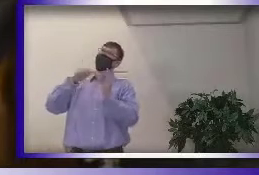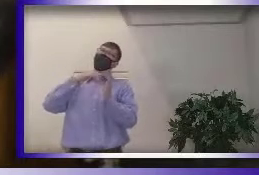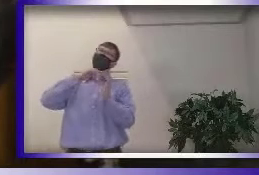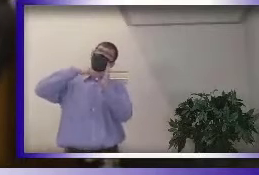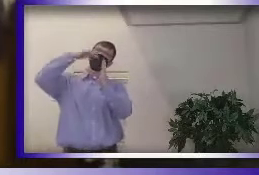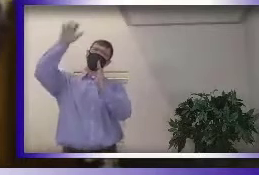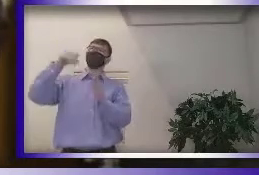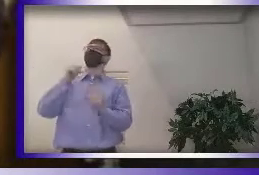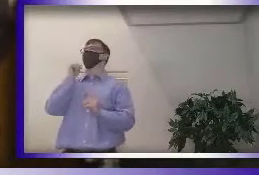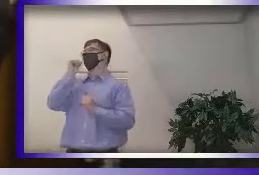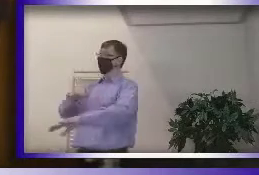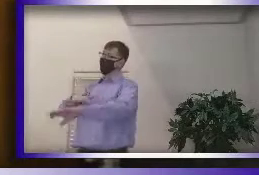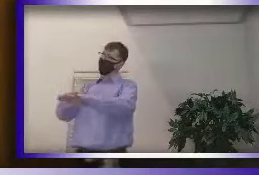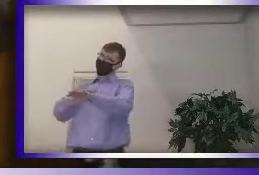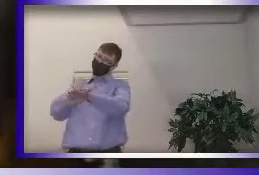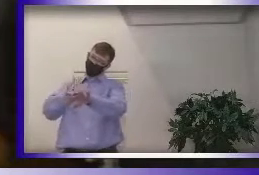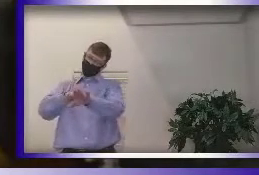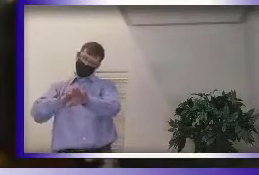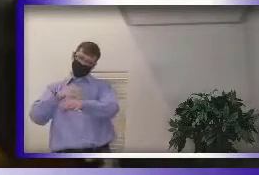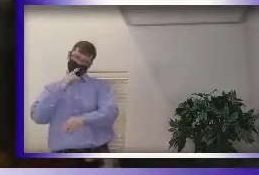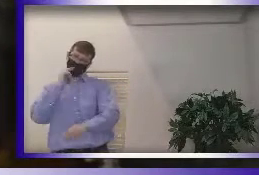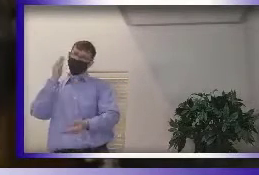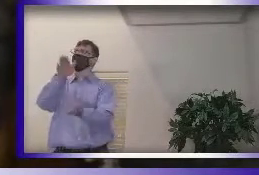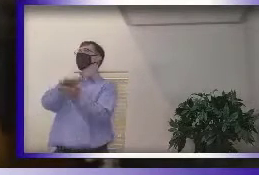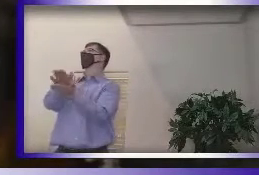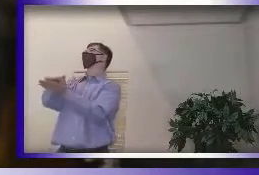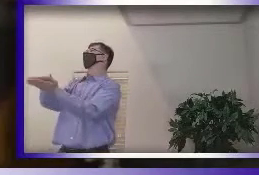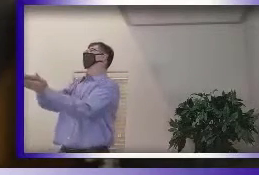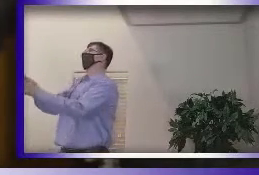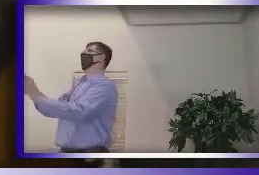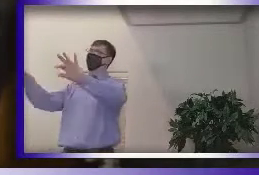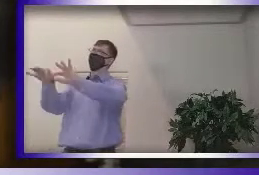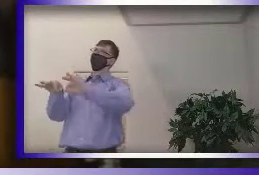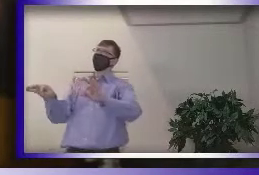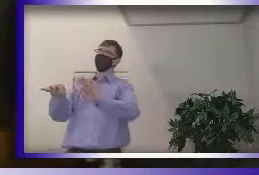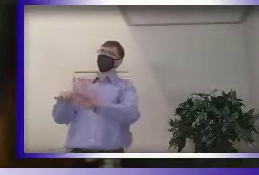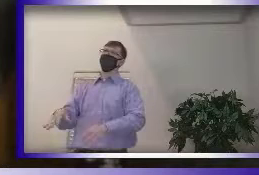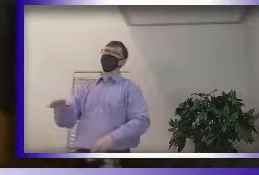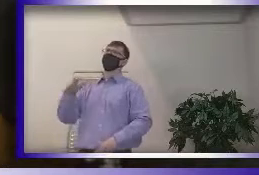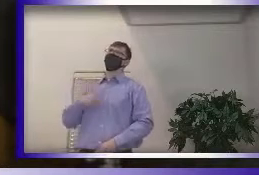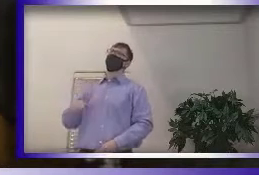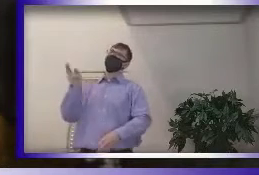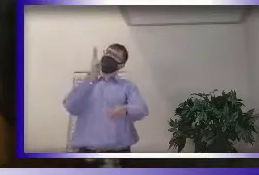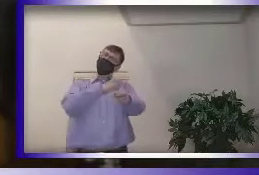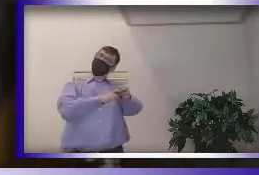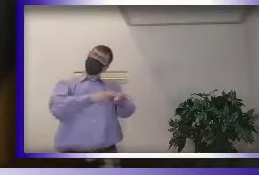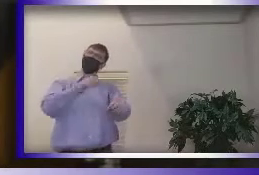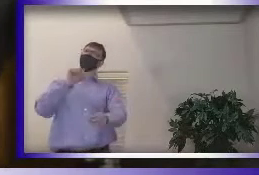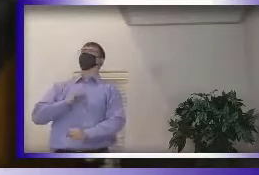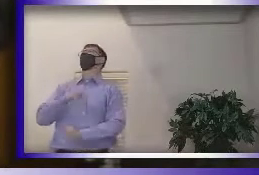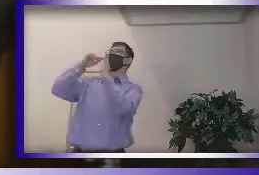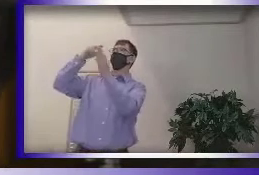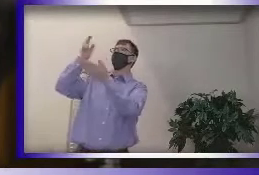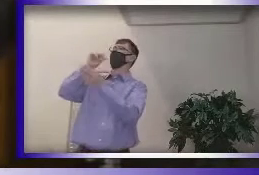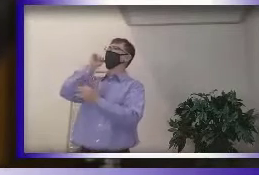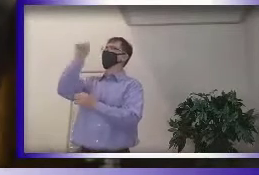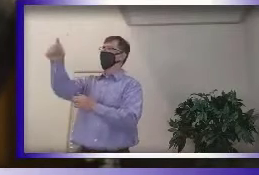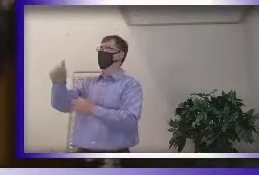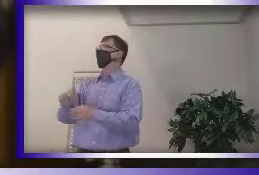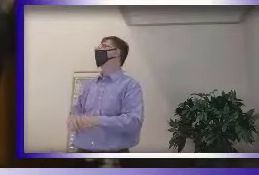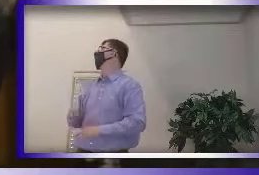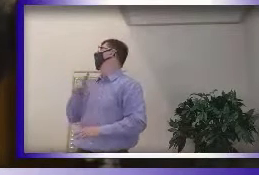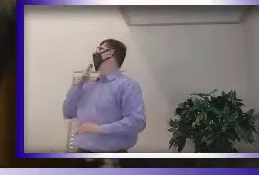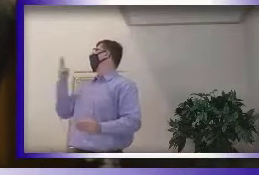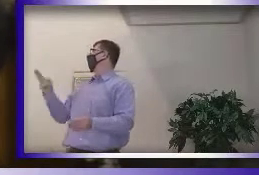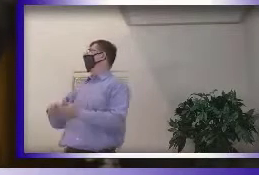gospel, in my name heal the sick. What name was that which Jesus Christ used, which had such omnipotent energy